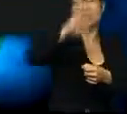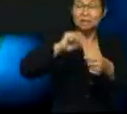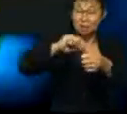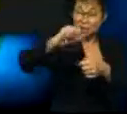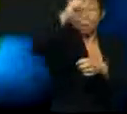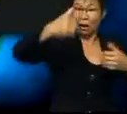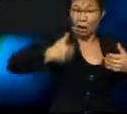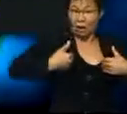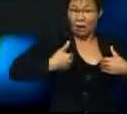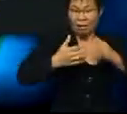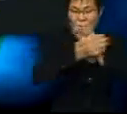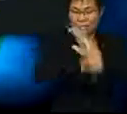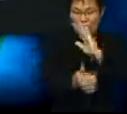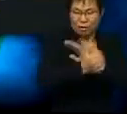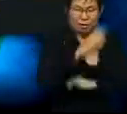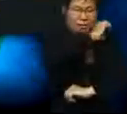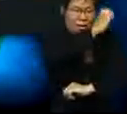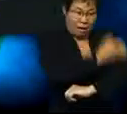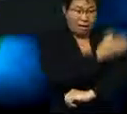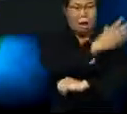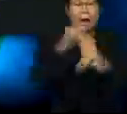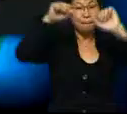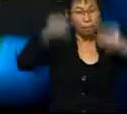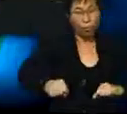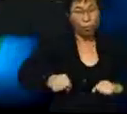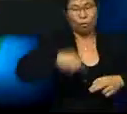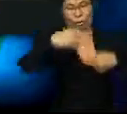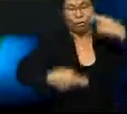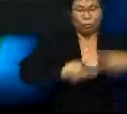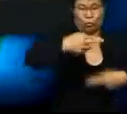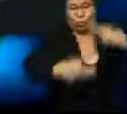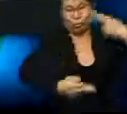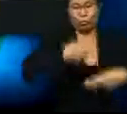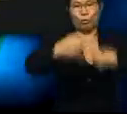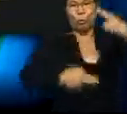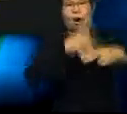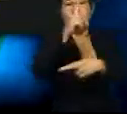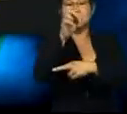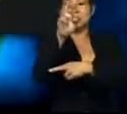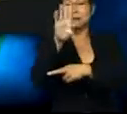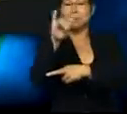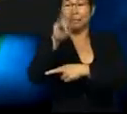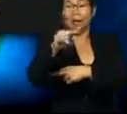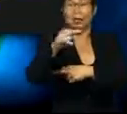Steam has potential energy and is able to rotate the turbines.